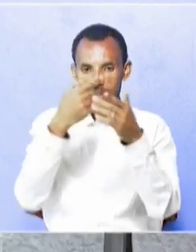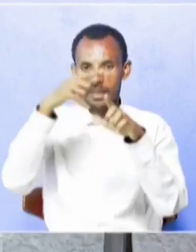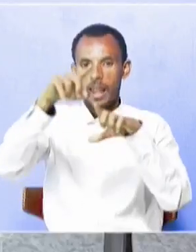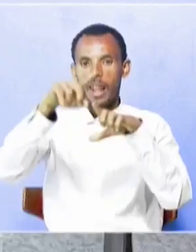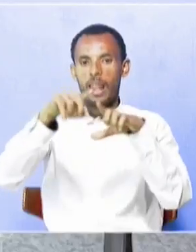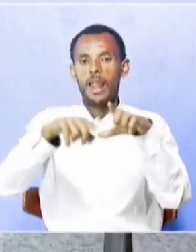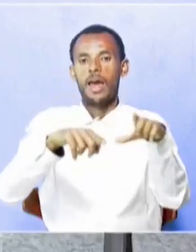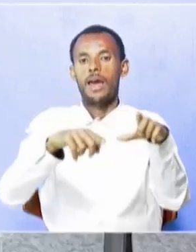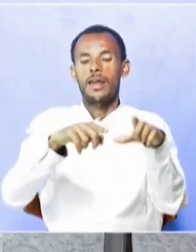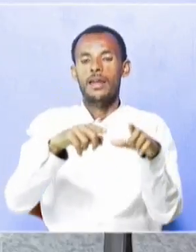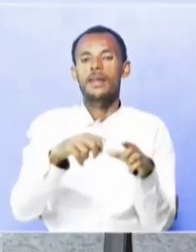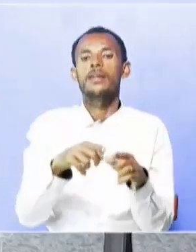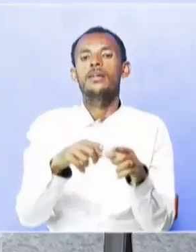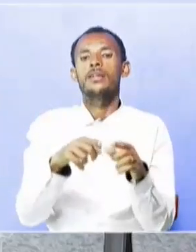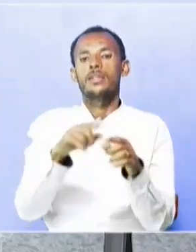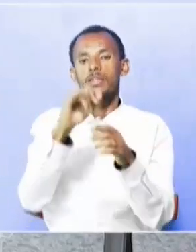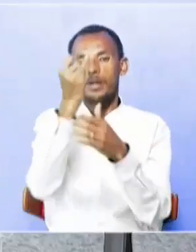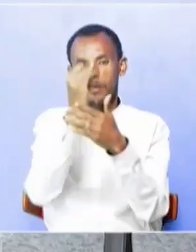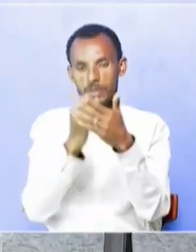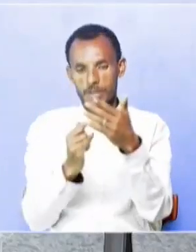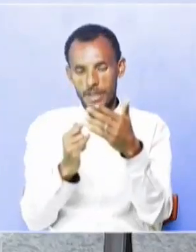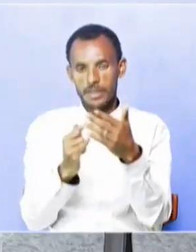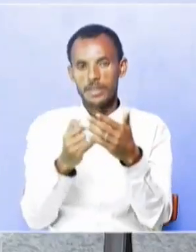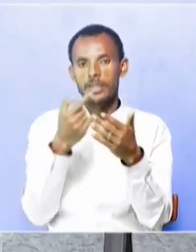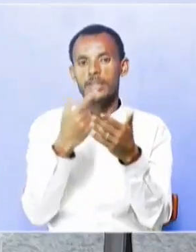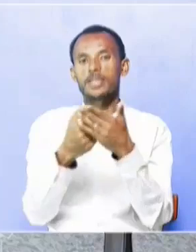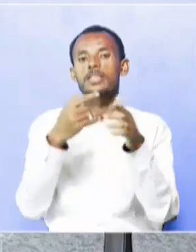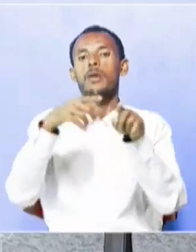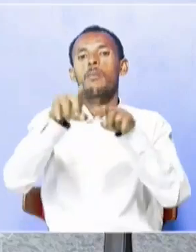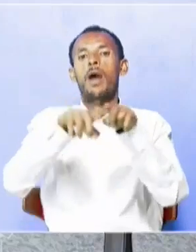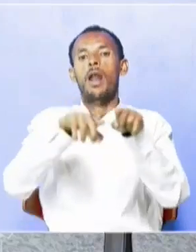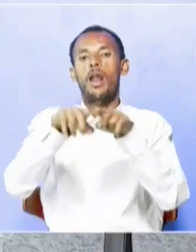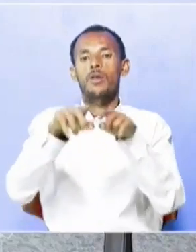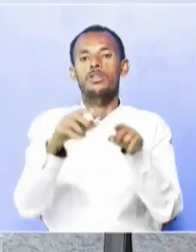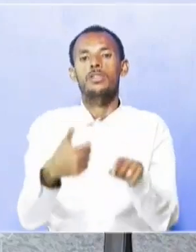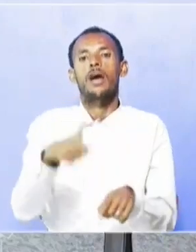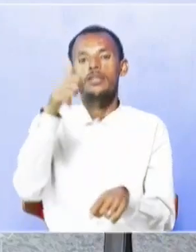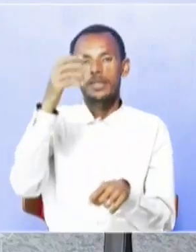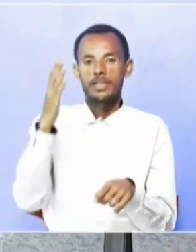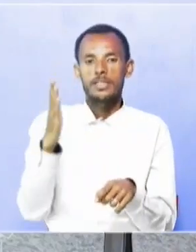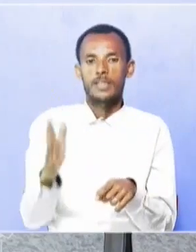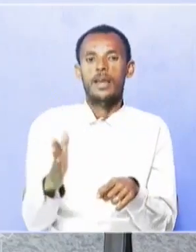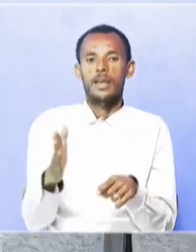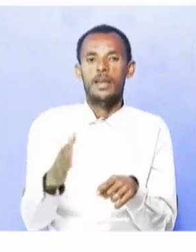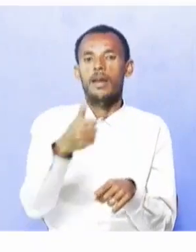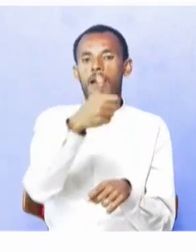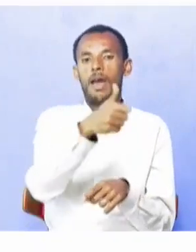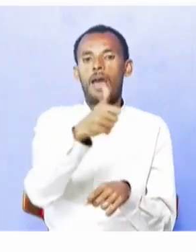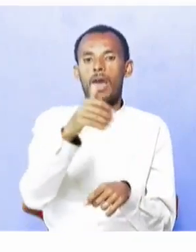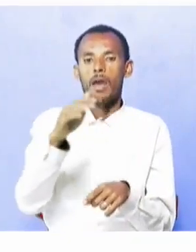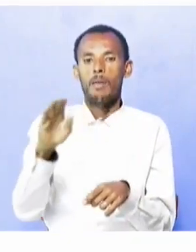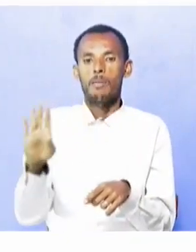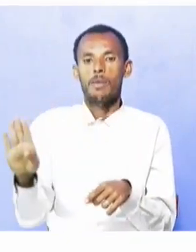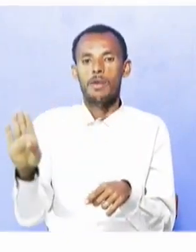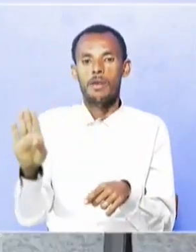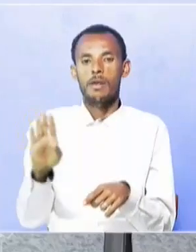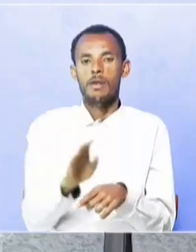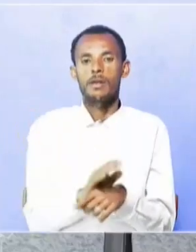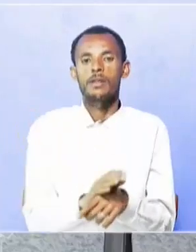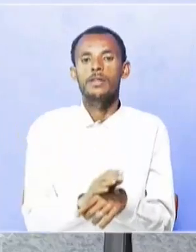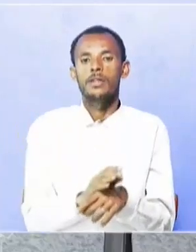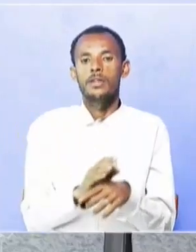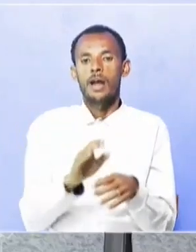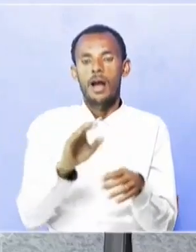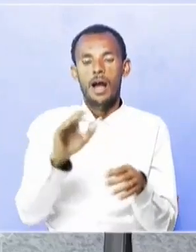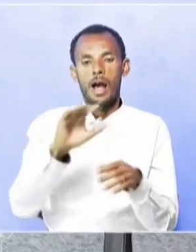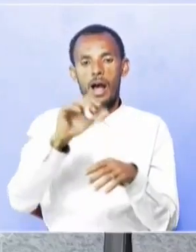is constructed in such a way that it's parallel to the other side, that is AB, right? As